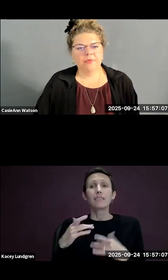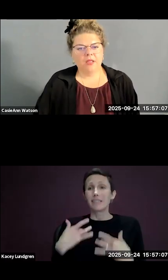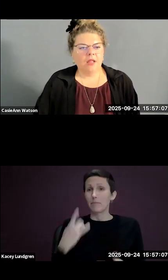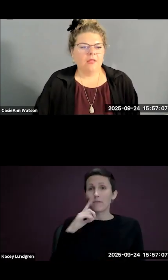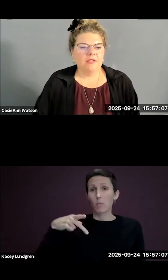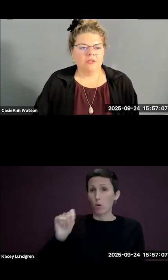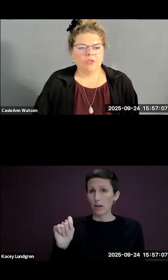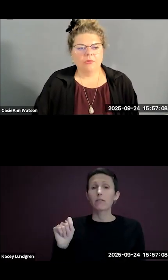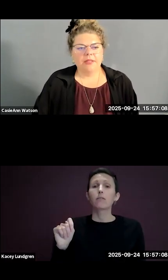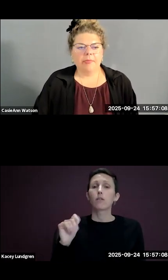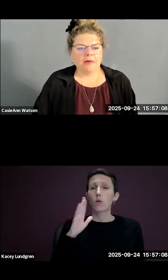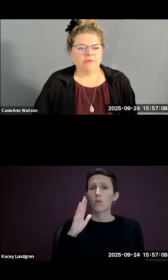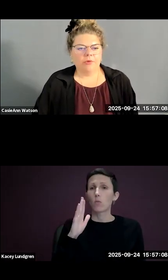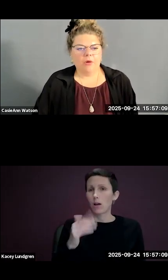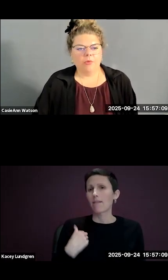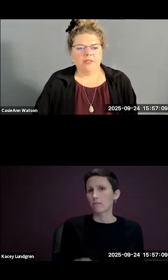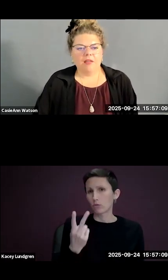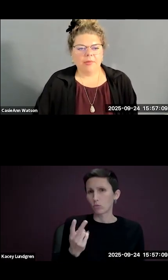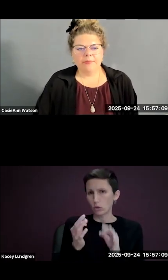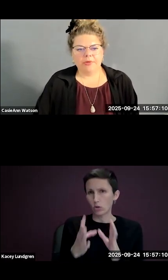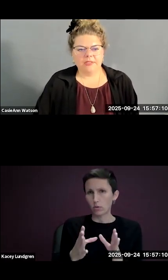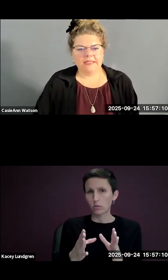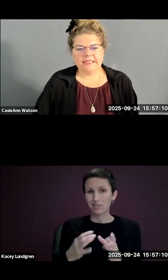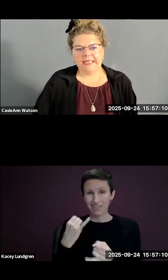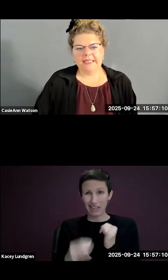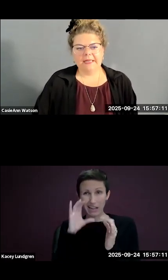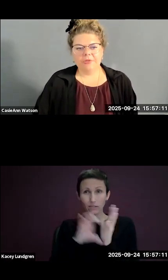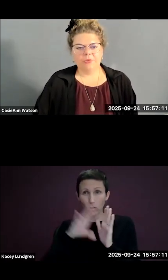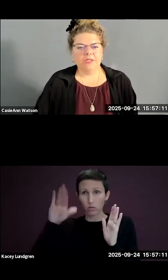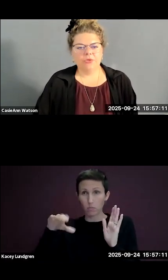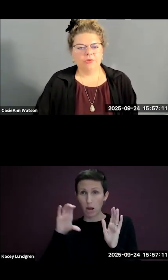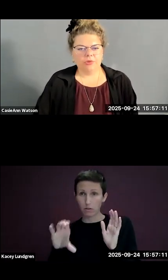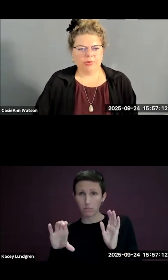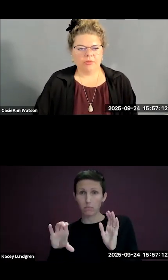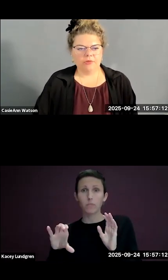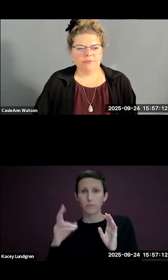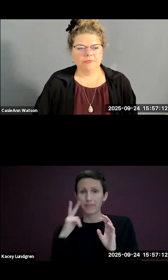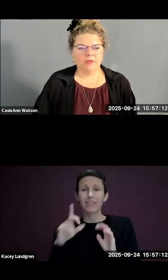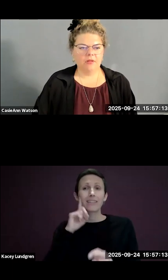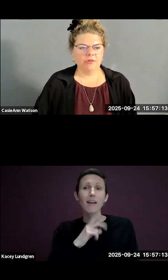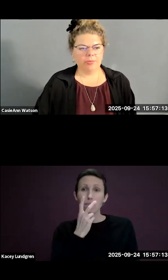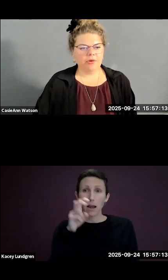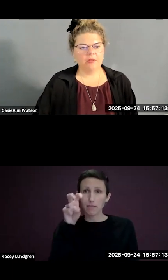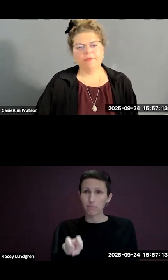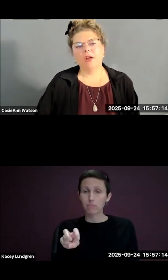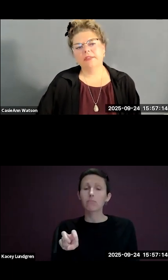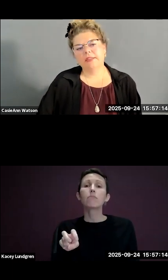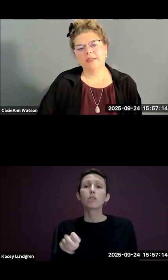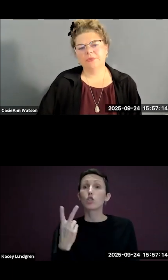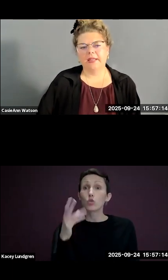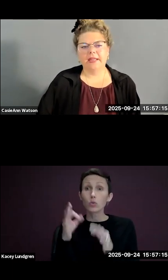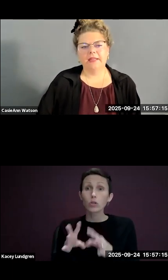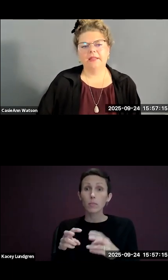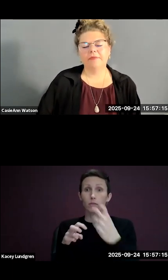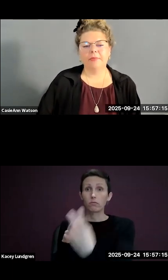interpreters. This is shown in the bottom photo with a deafblind person sitting in between two interpreters. The interpreter in the